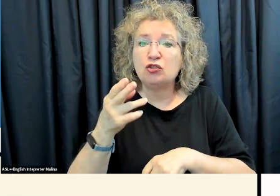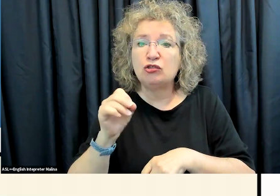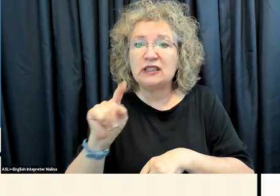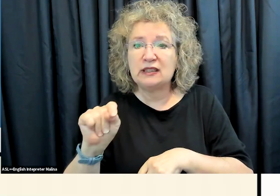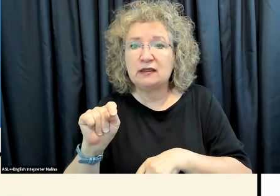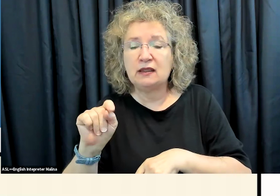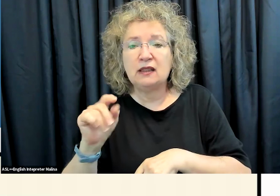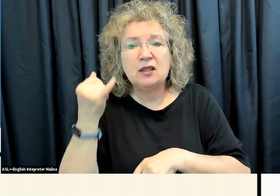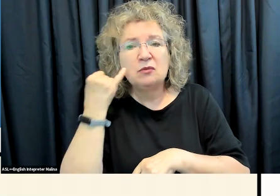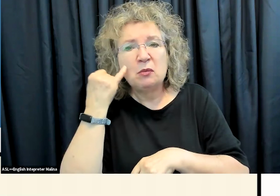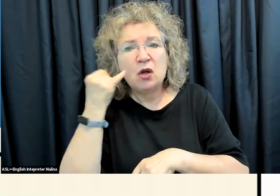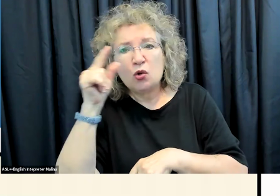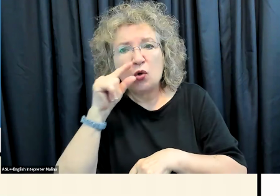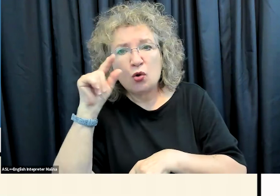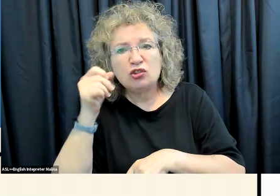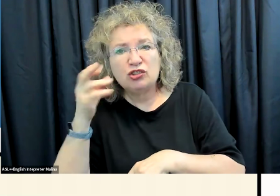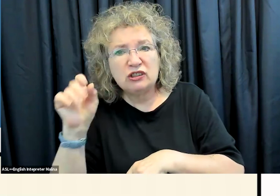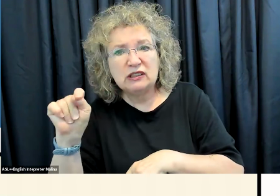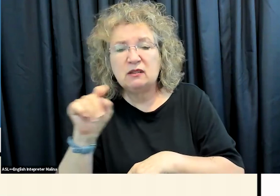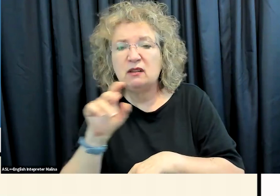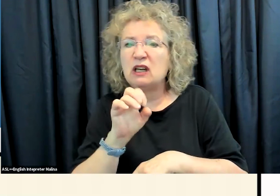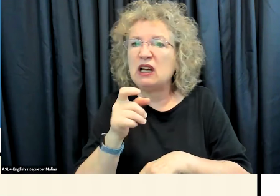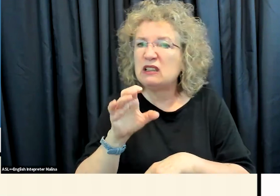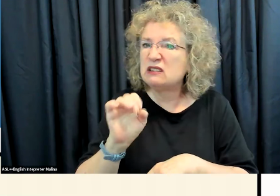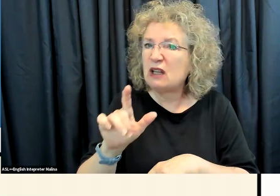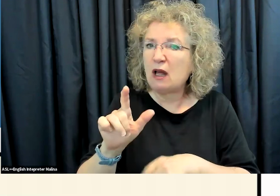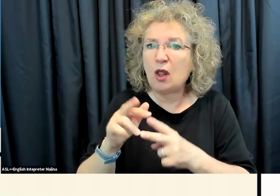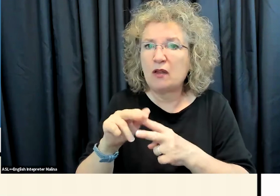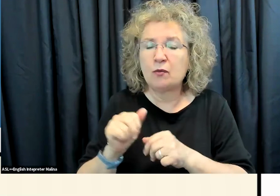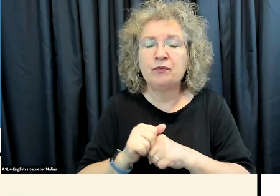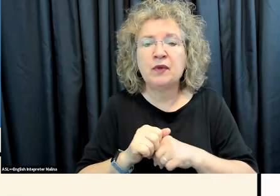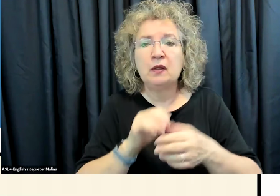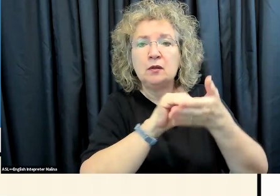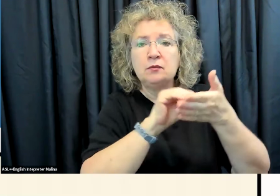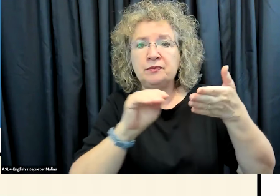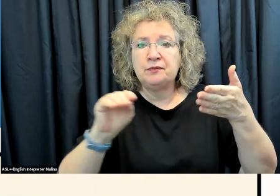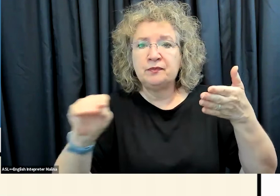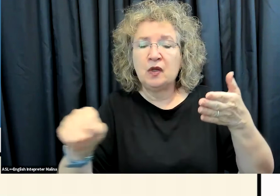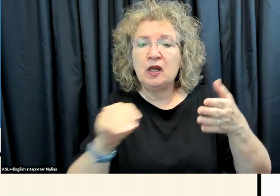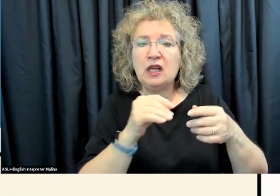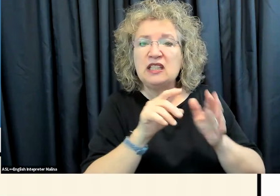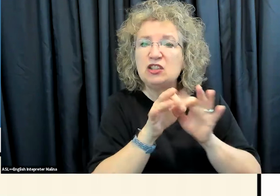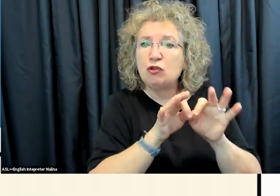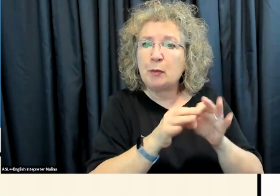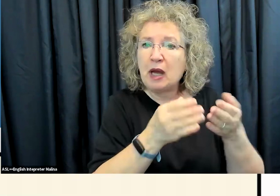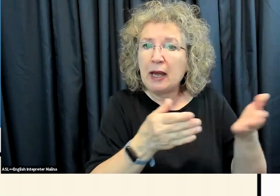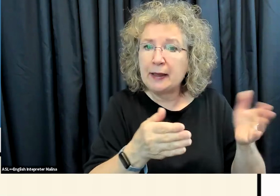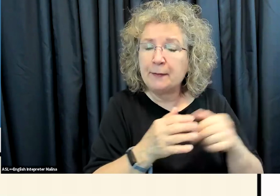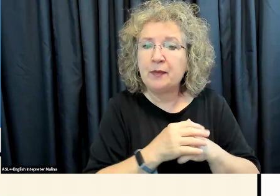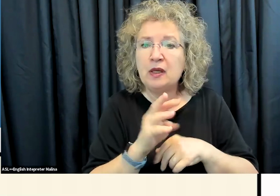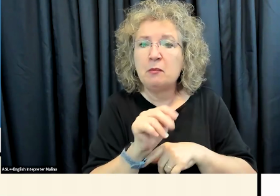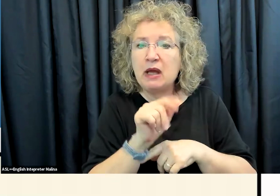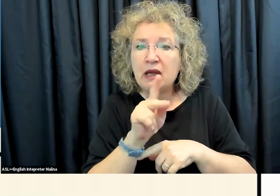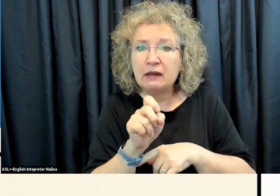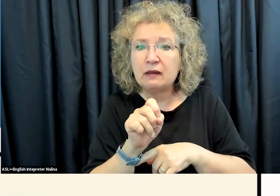and include descriptions of items, make and model numbers when that's